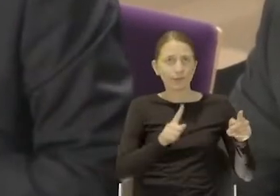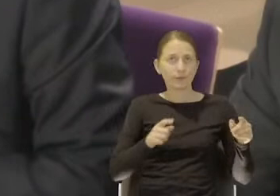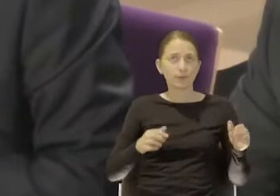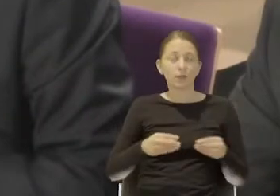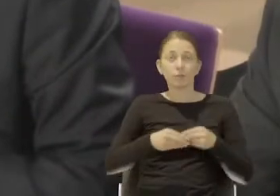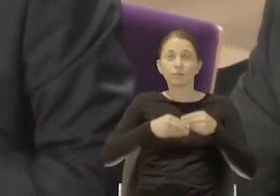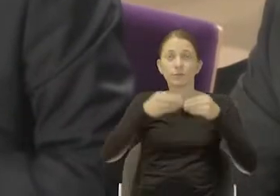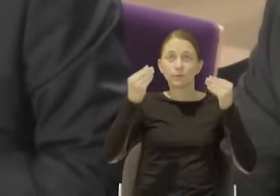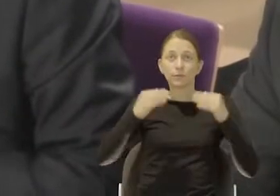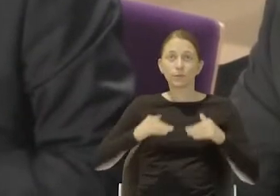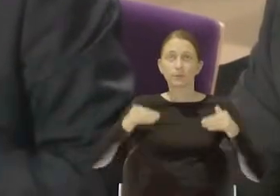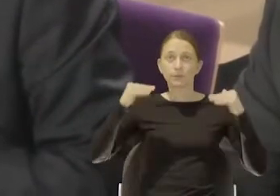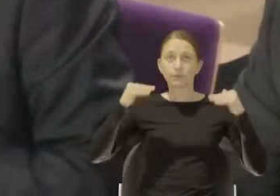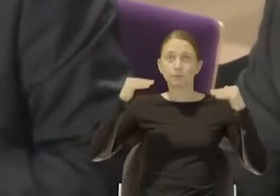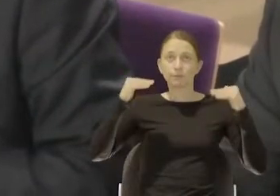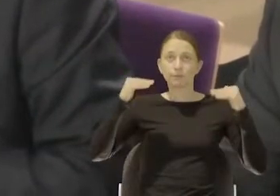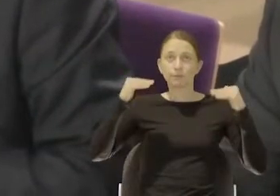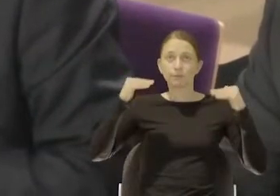sustainable development.